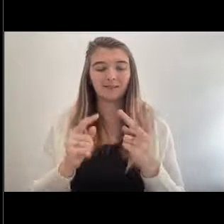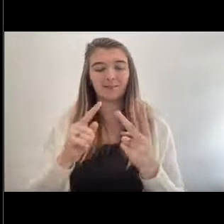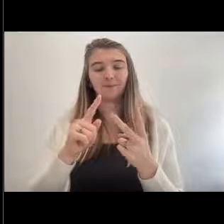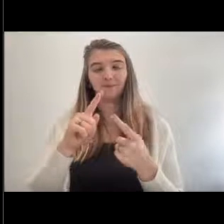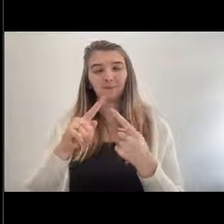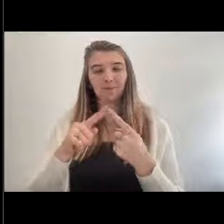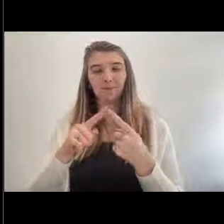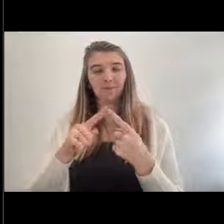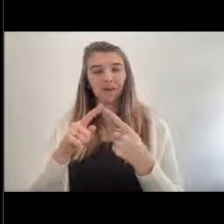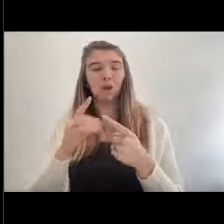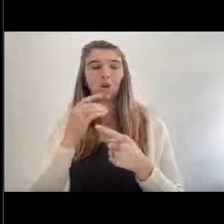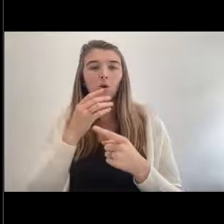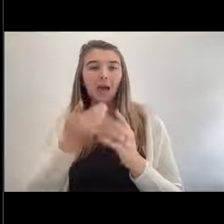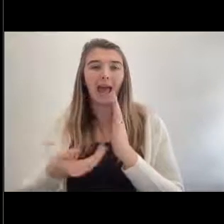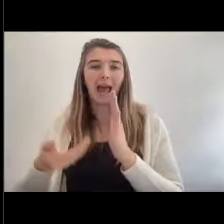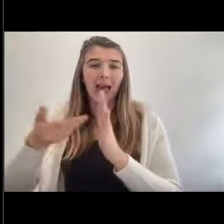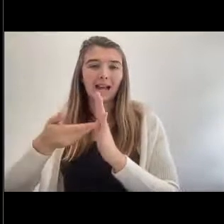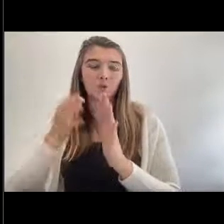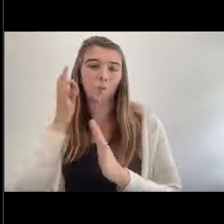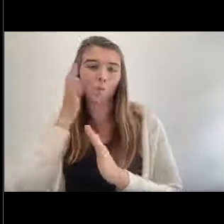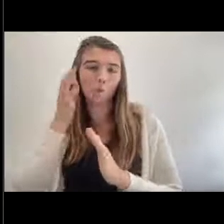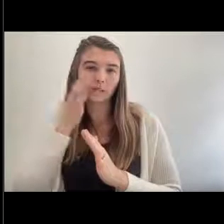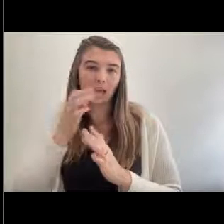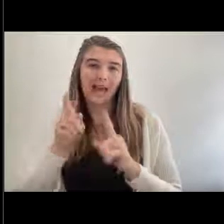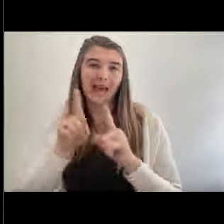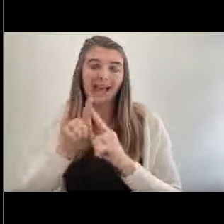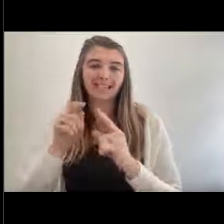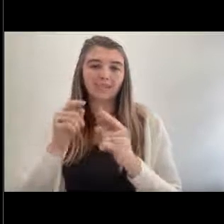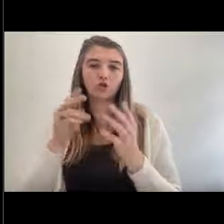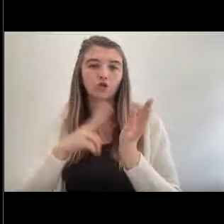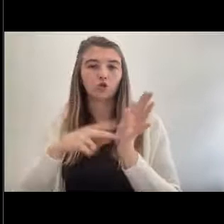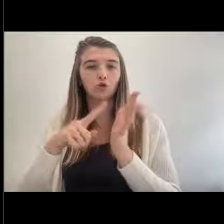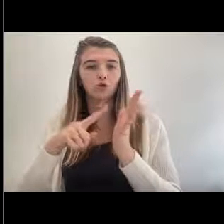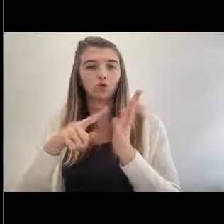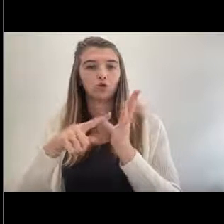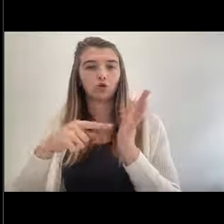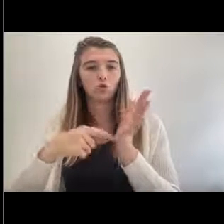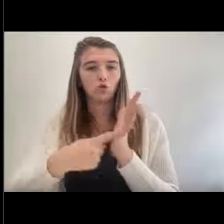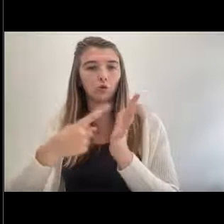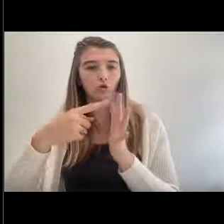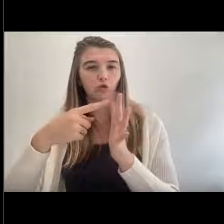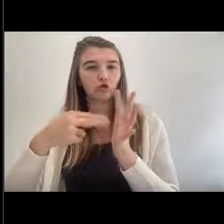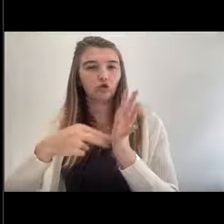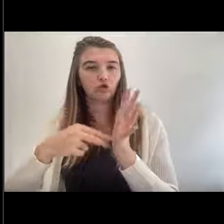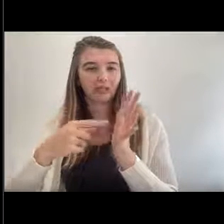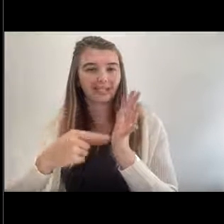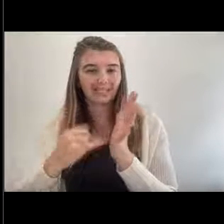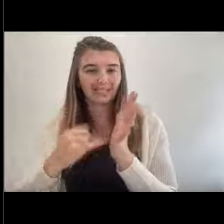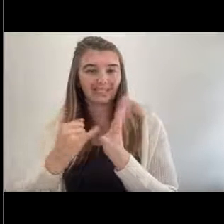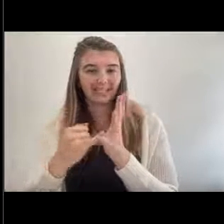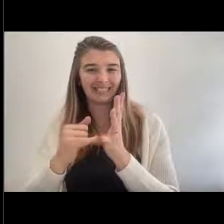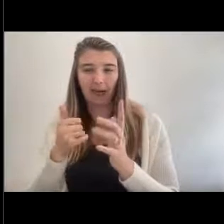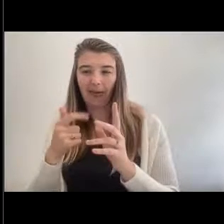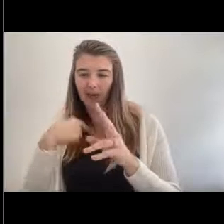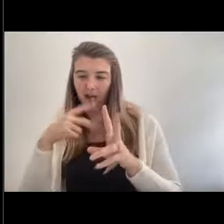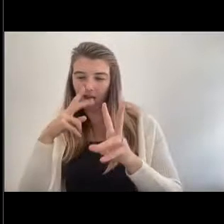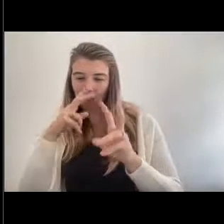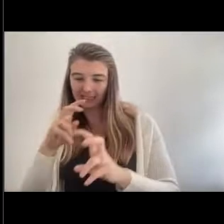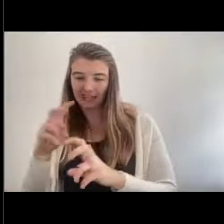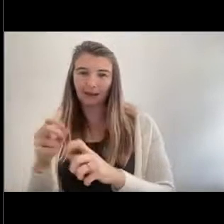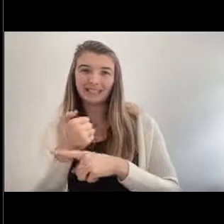nutrients, and one of a few different types of PET, and I examined how this community of microbes changed across 6 weeks of